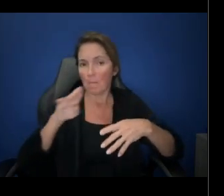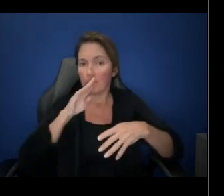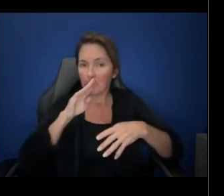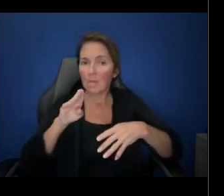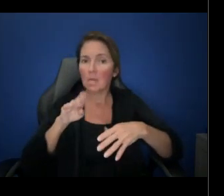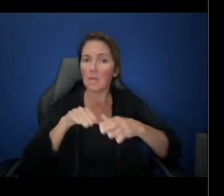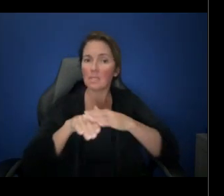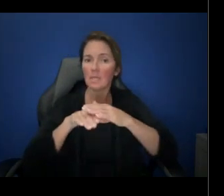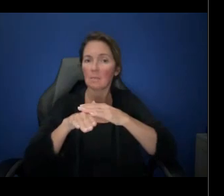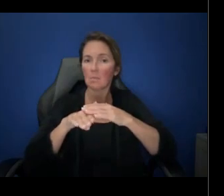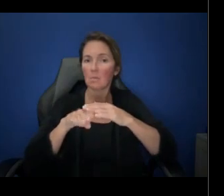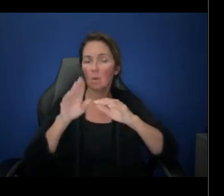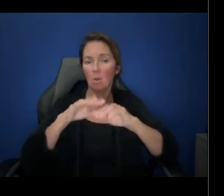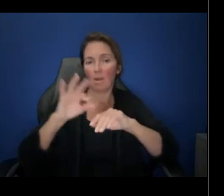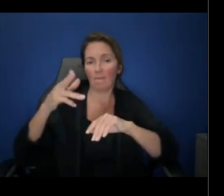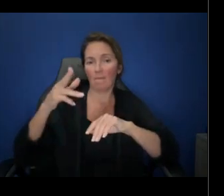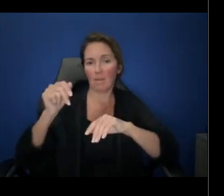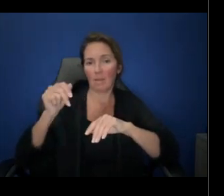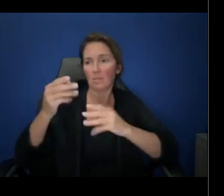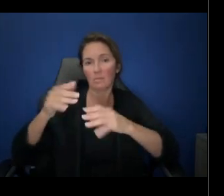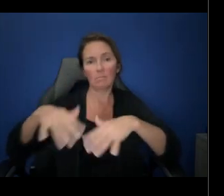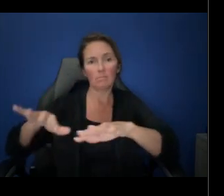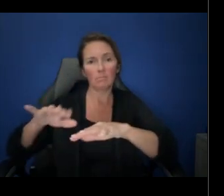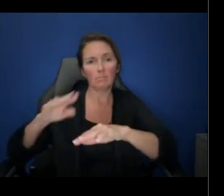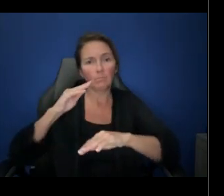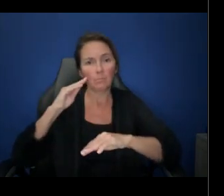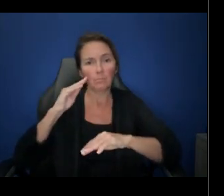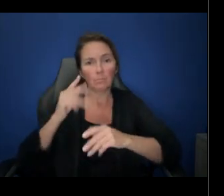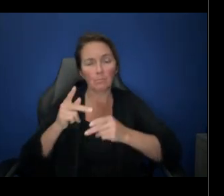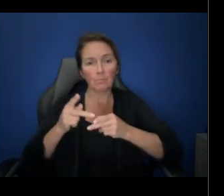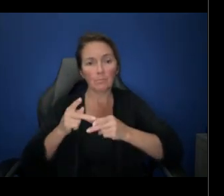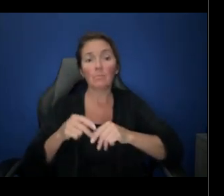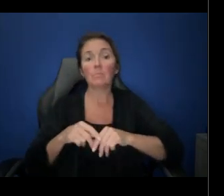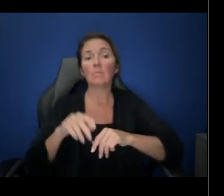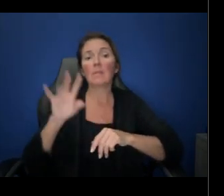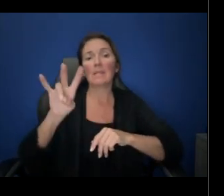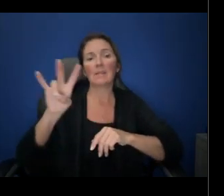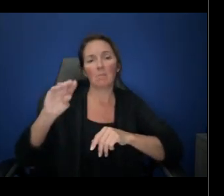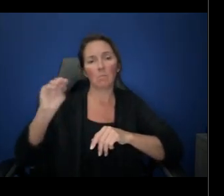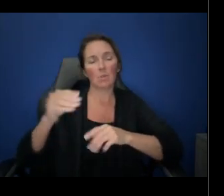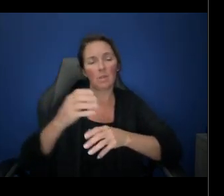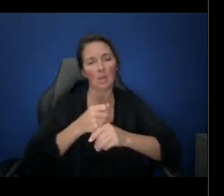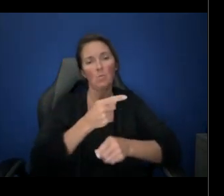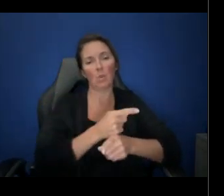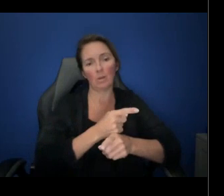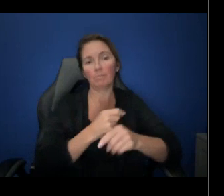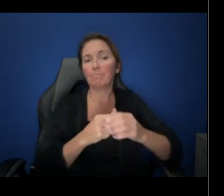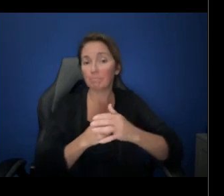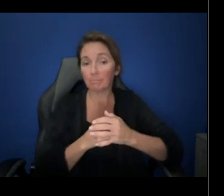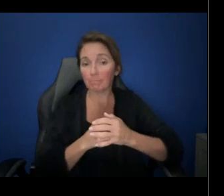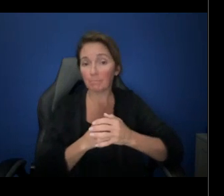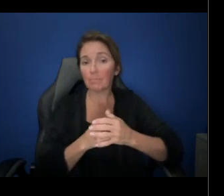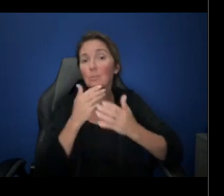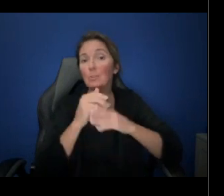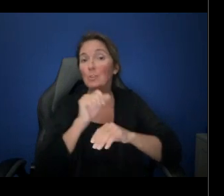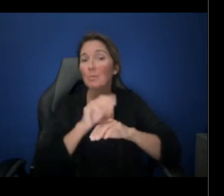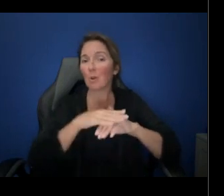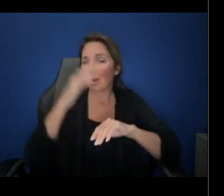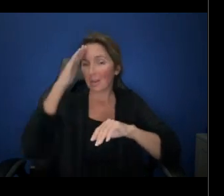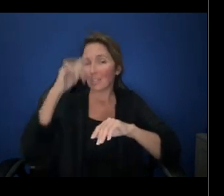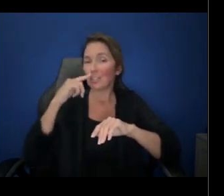accessible on an FHA dwelling site. And 77% of you got this one correct. So good job on the knowledge